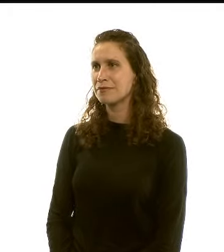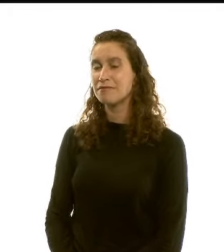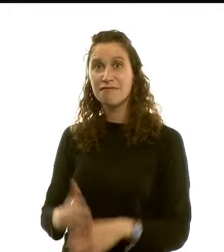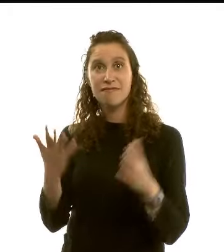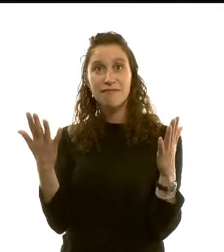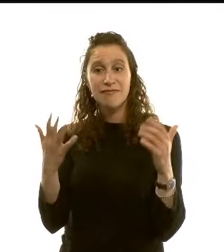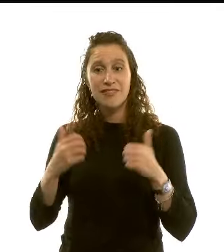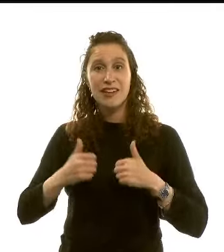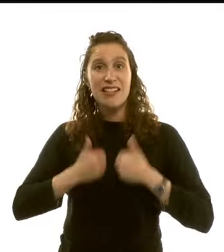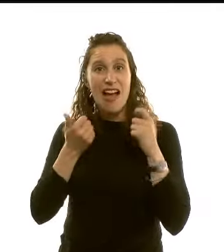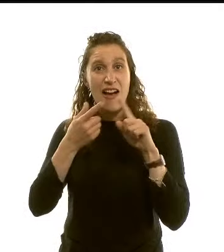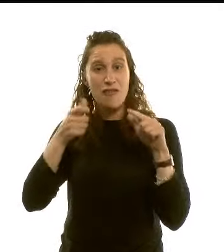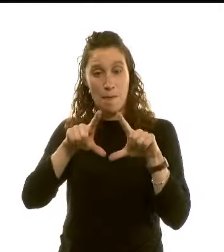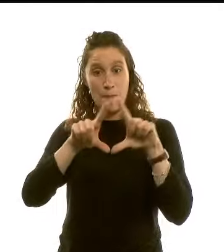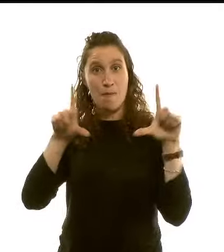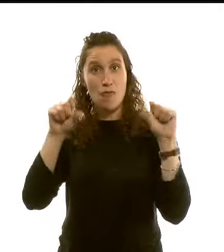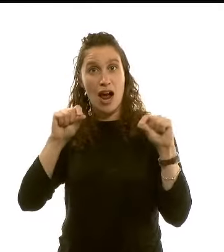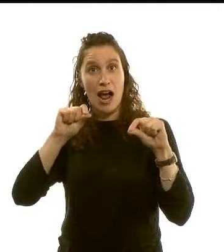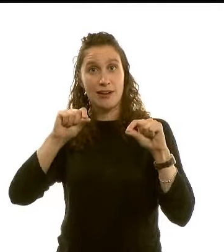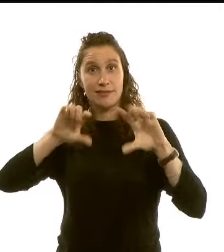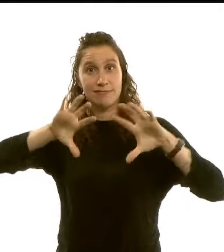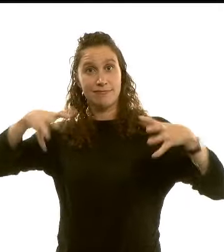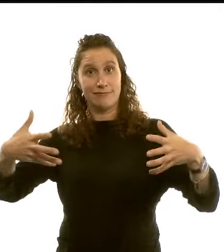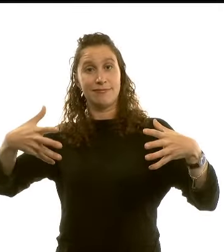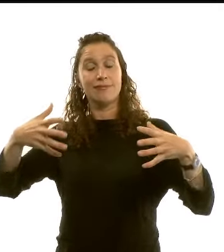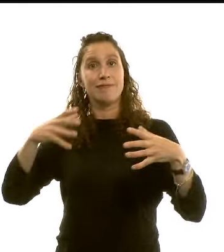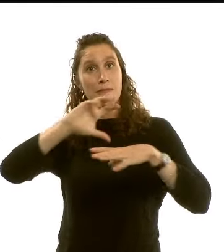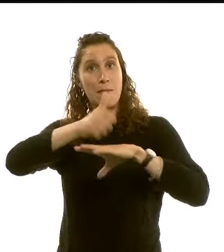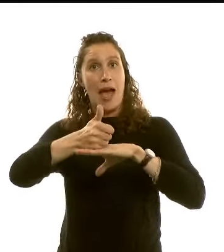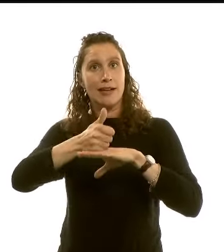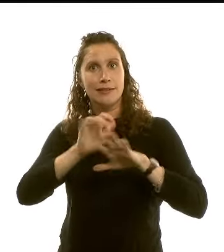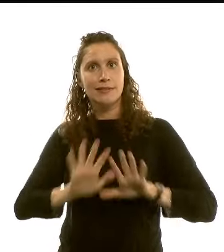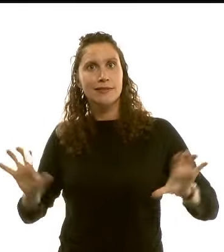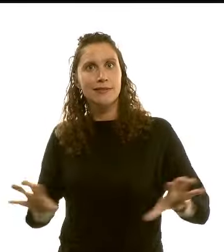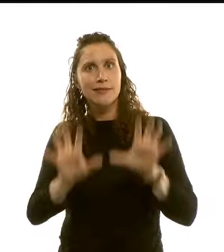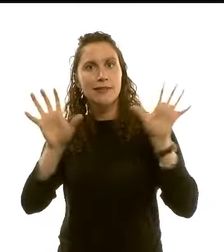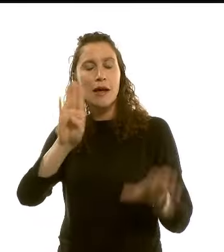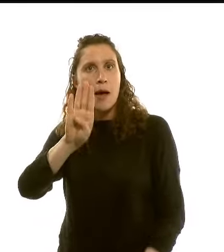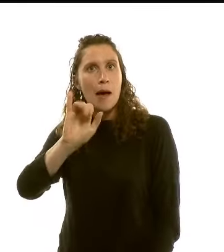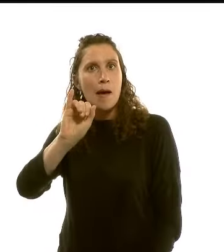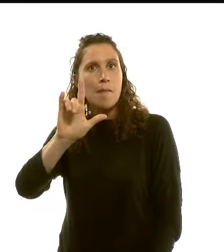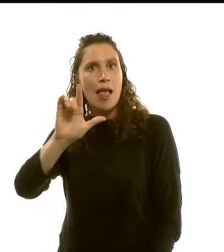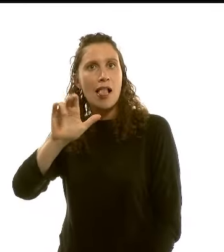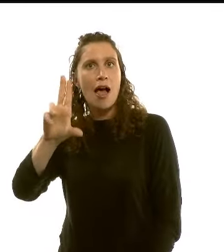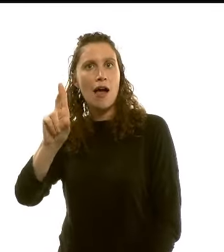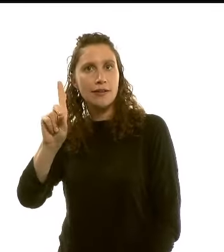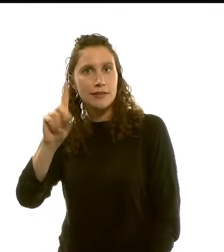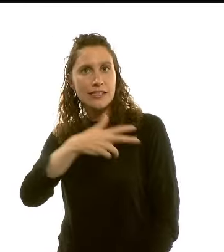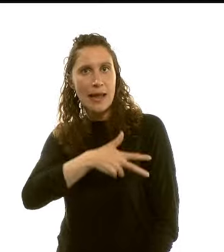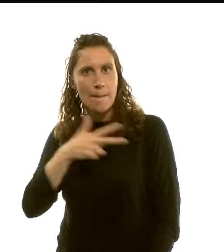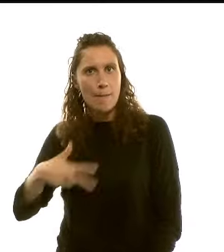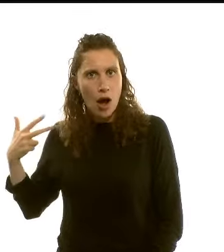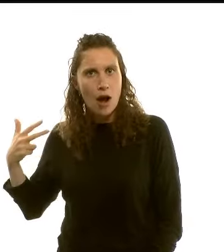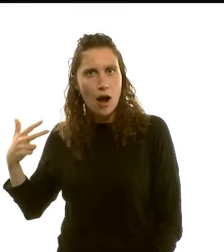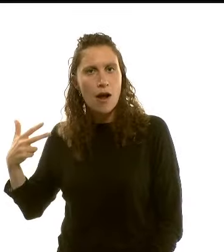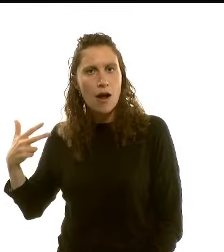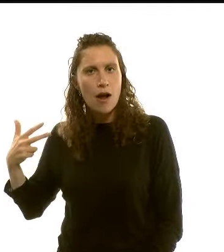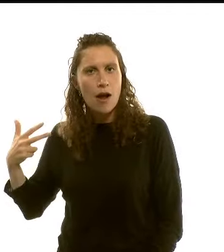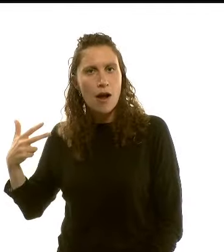Live from the brick-based splendour of Lego House in Billund, Denmark, it's time for